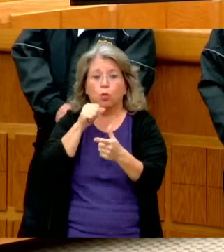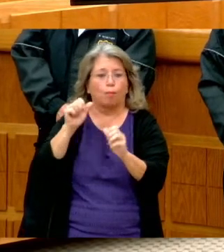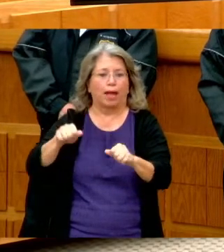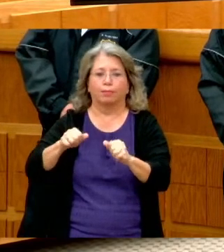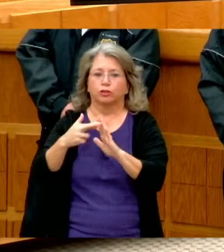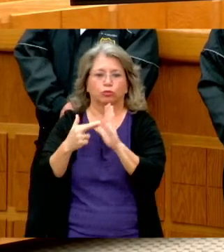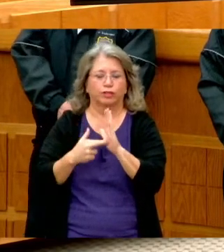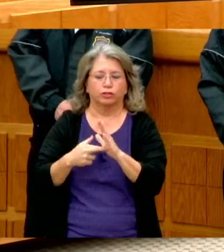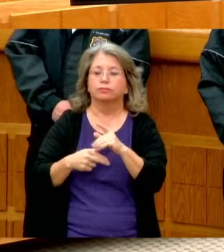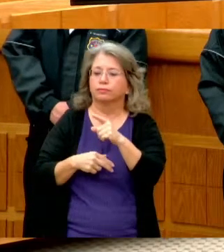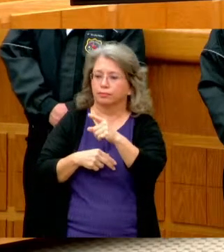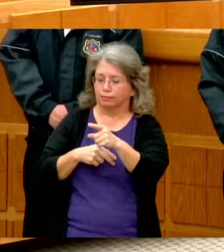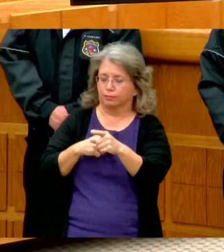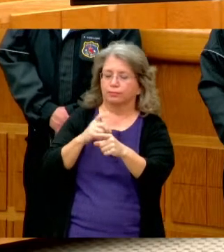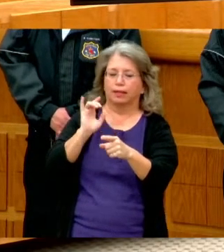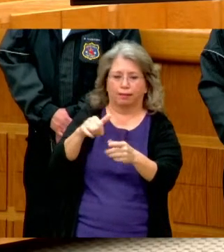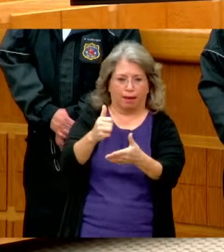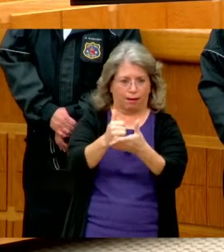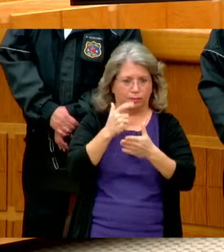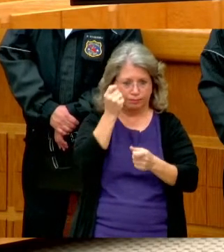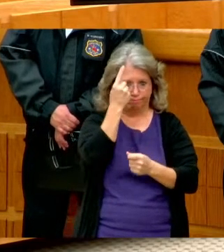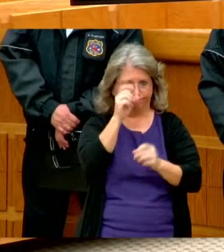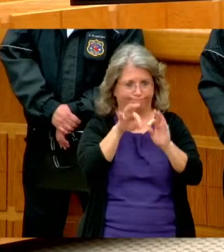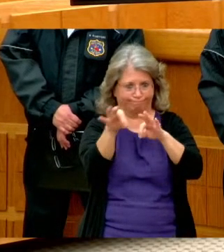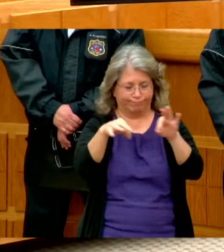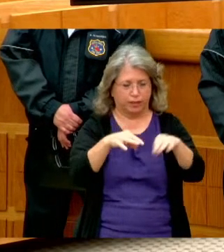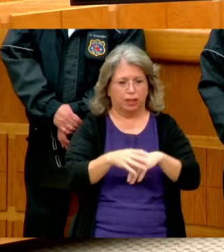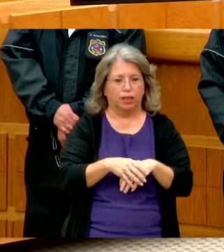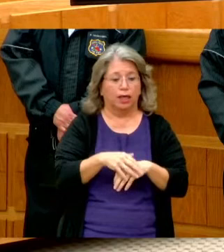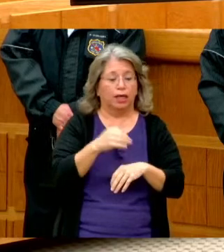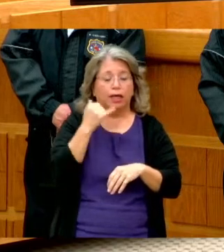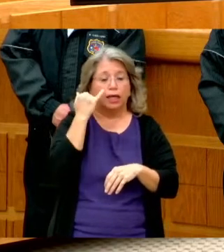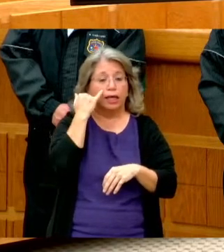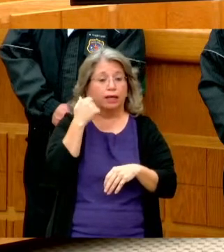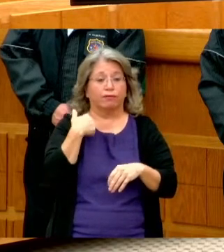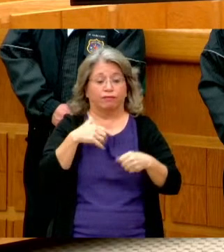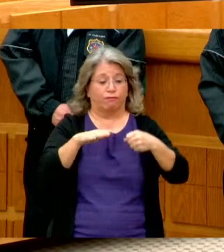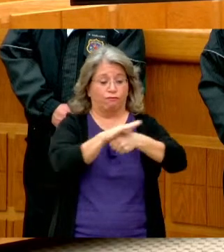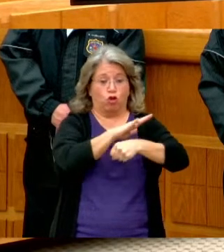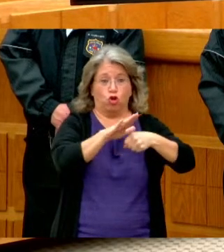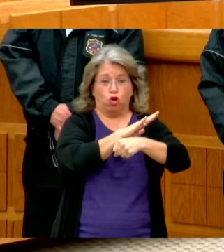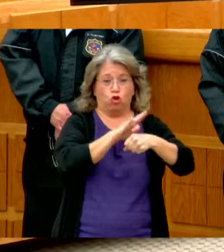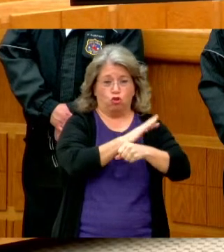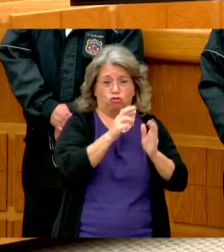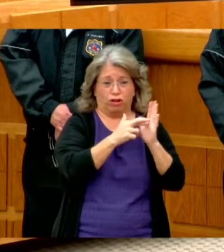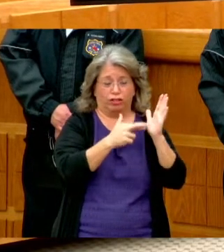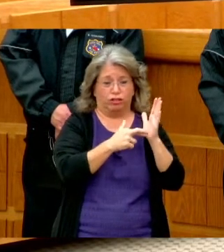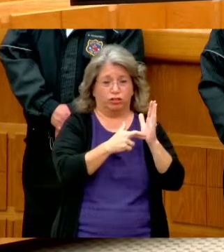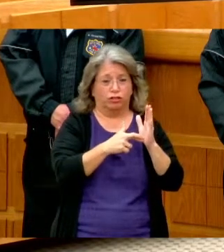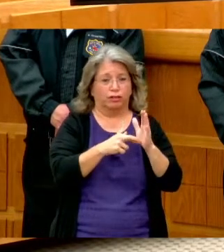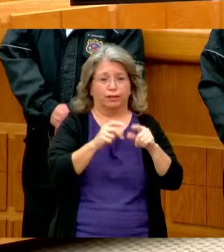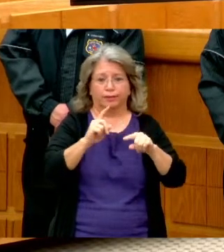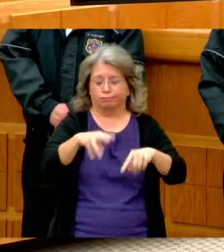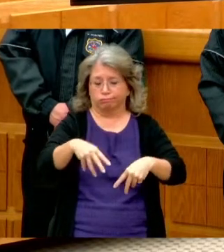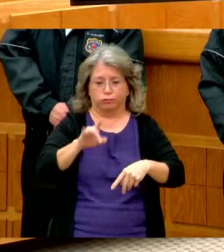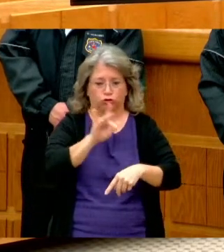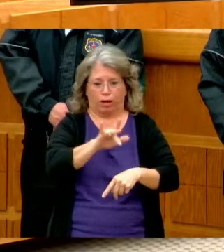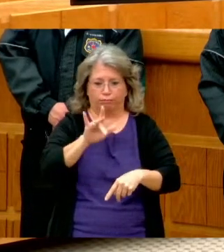if there are no more availabilities to pre-register? It's not going to let you do it. You don't have to worry about it,